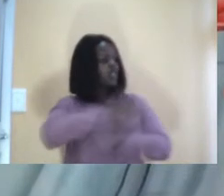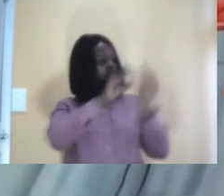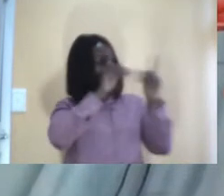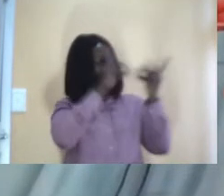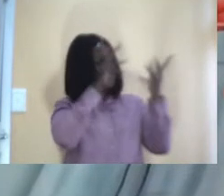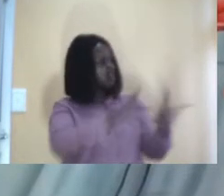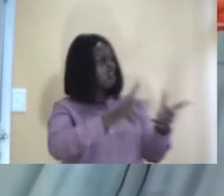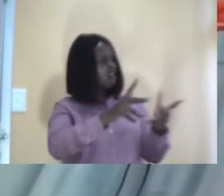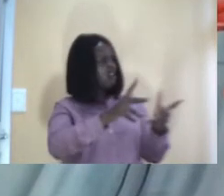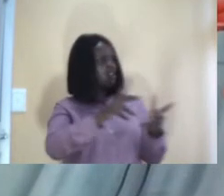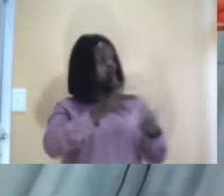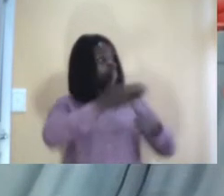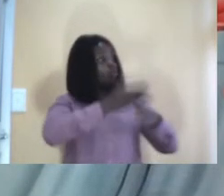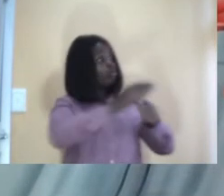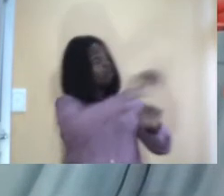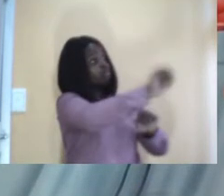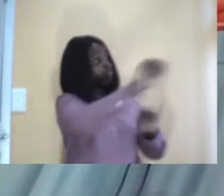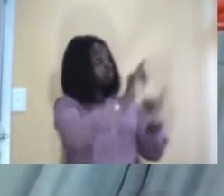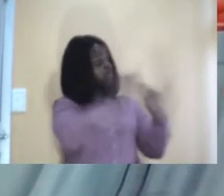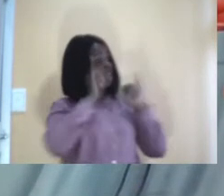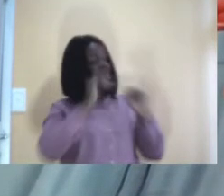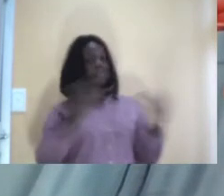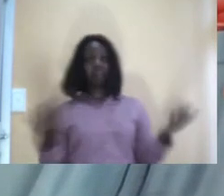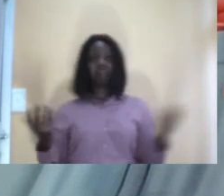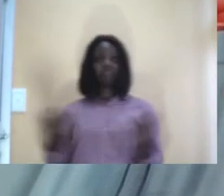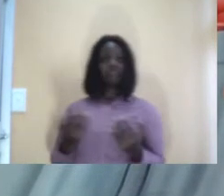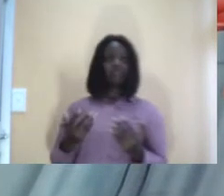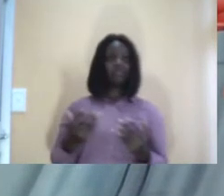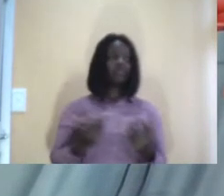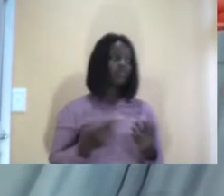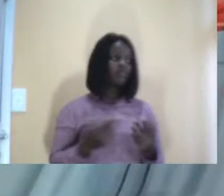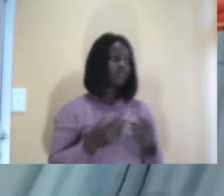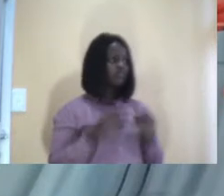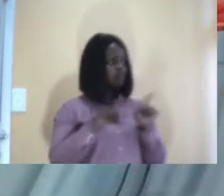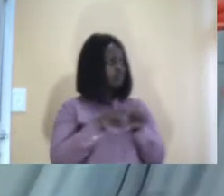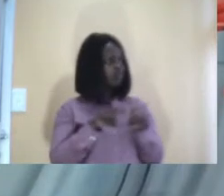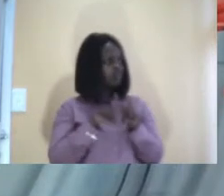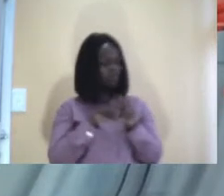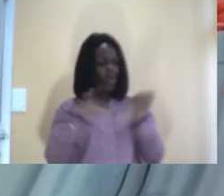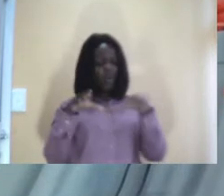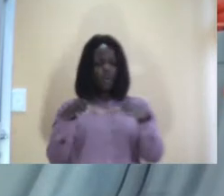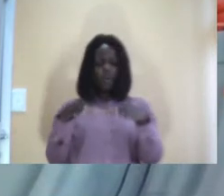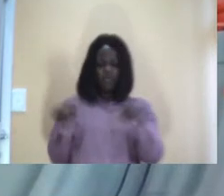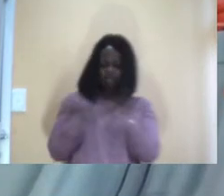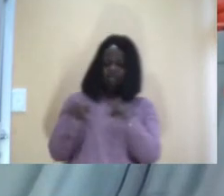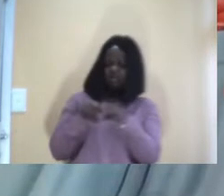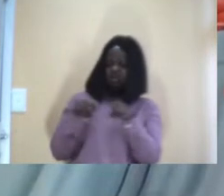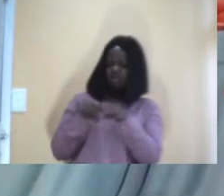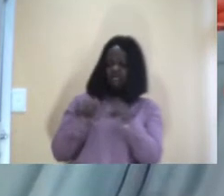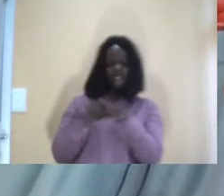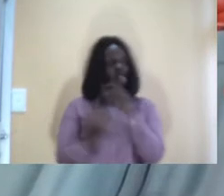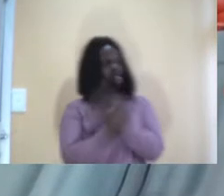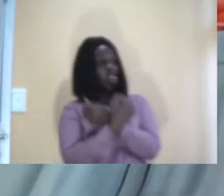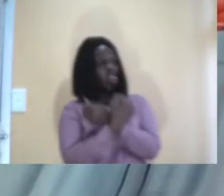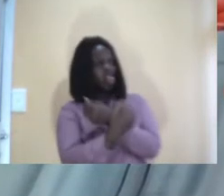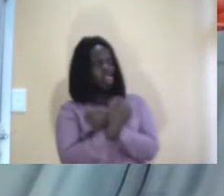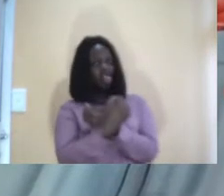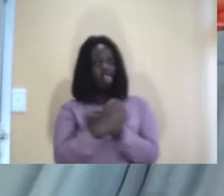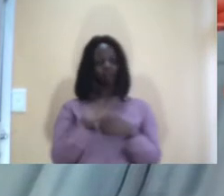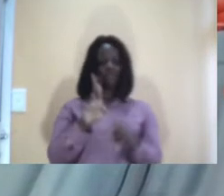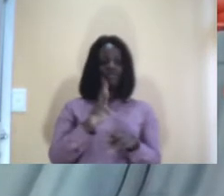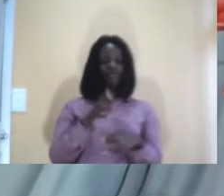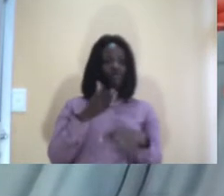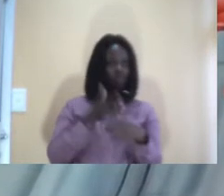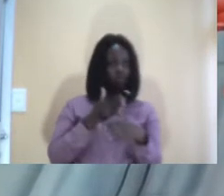do not take their jobs seriously and treat the legislature committee like a tick box exercise. The